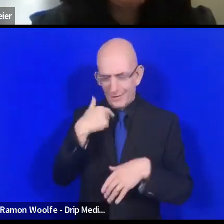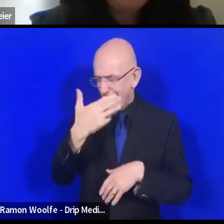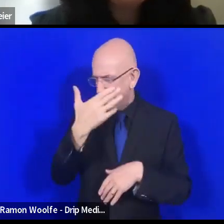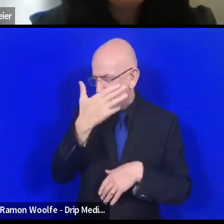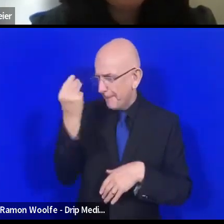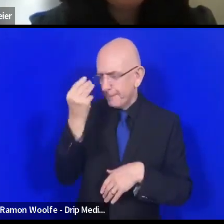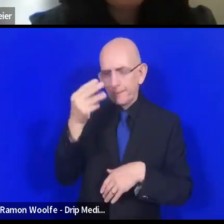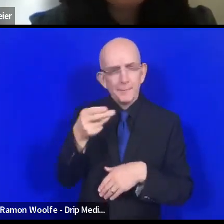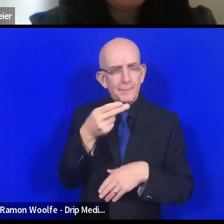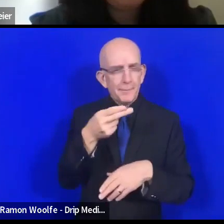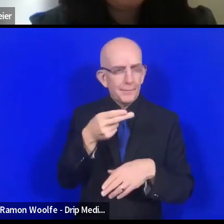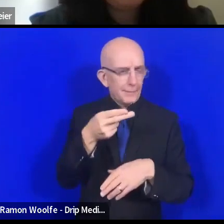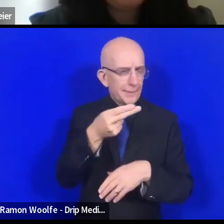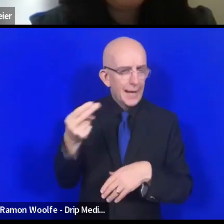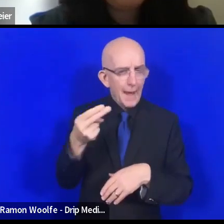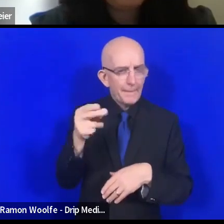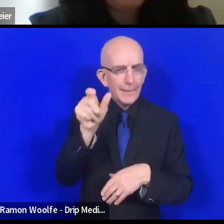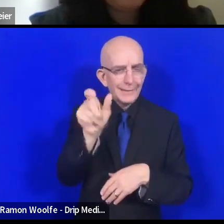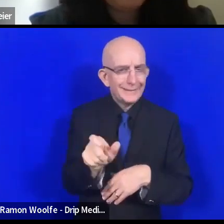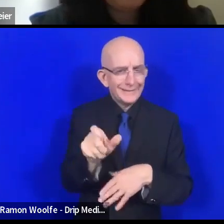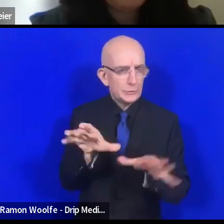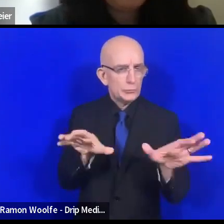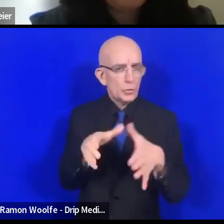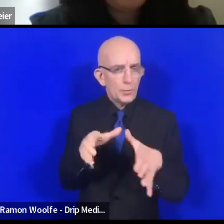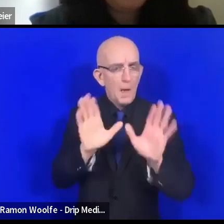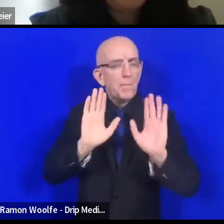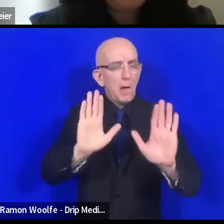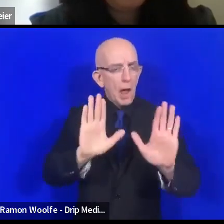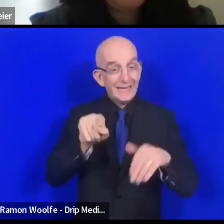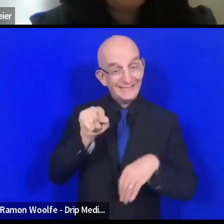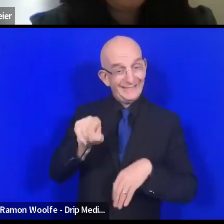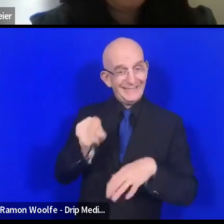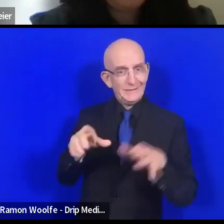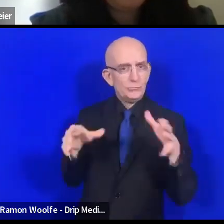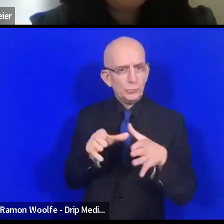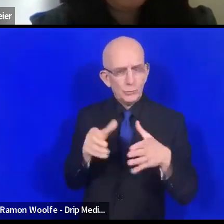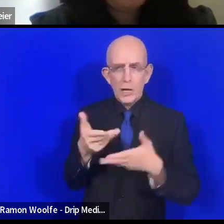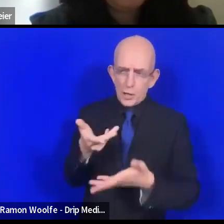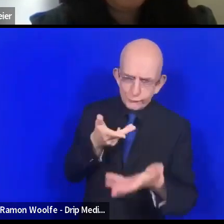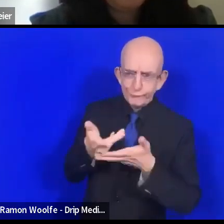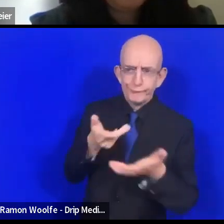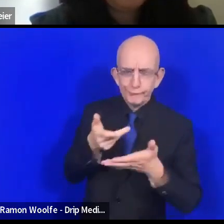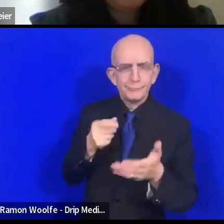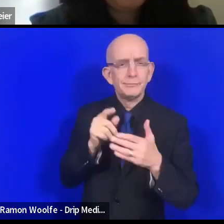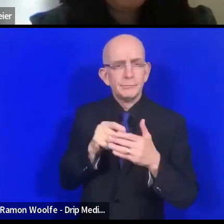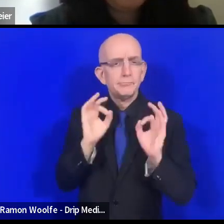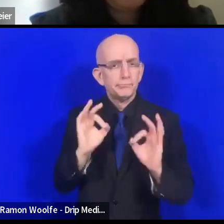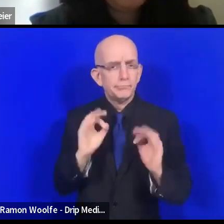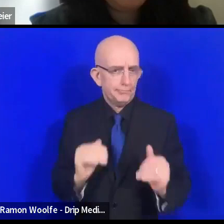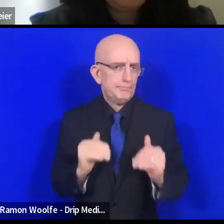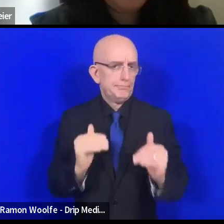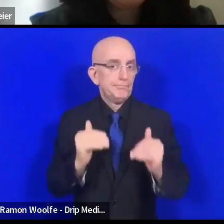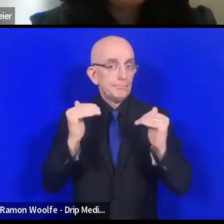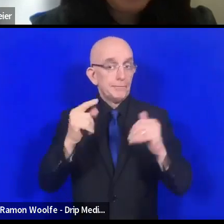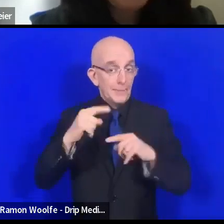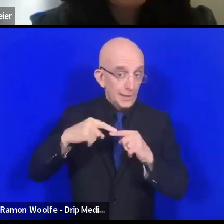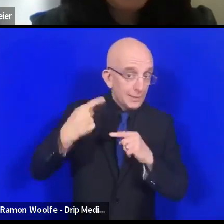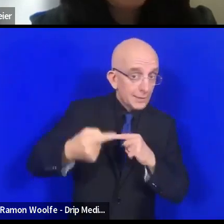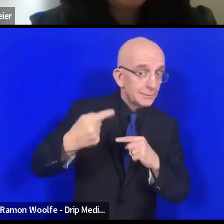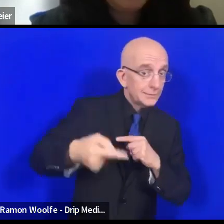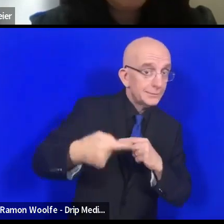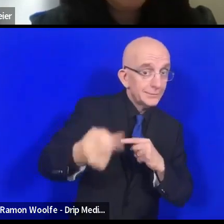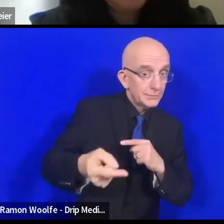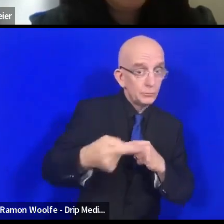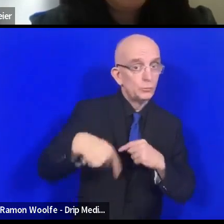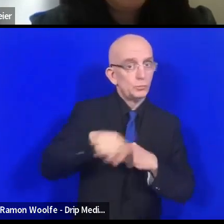better next time as well. And we own our share there. I think accountability is really important.